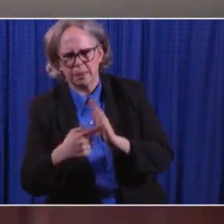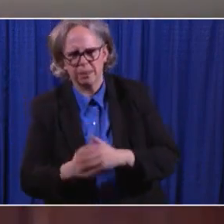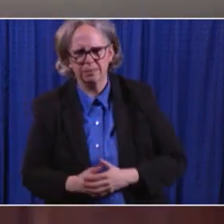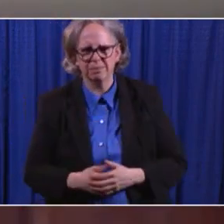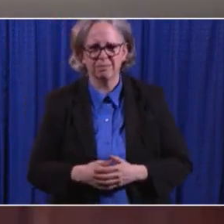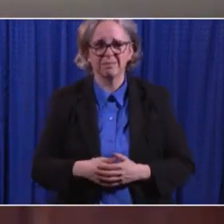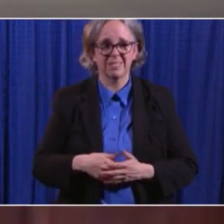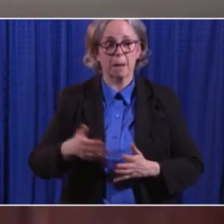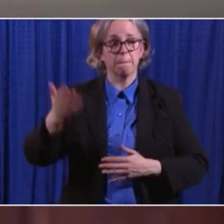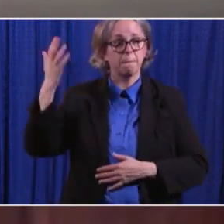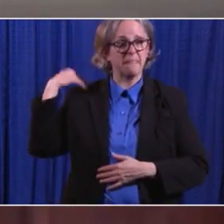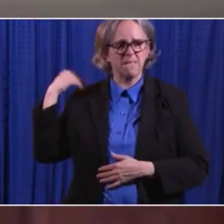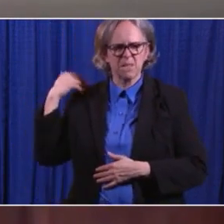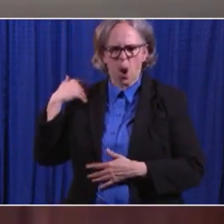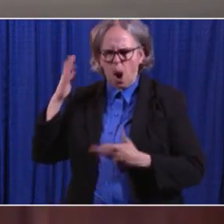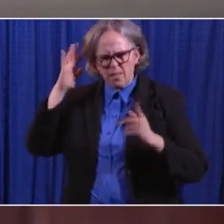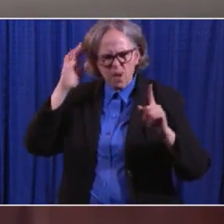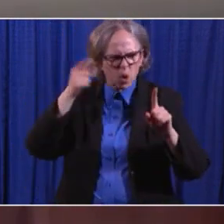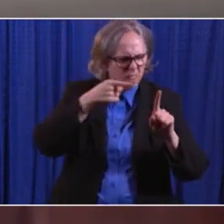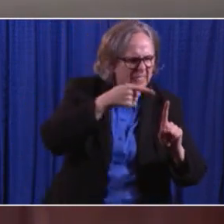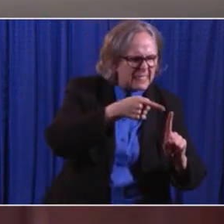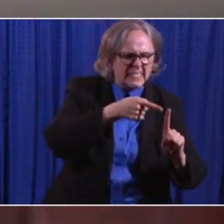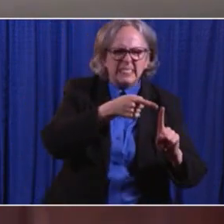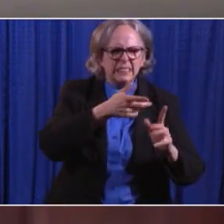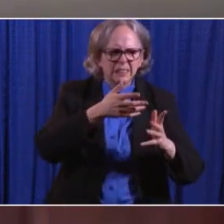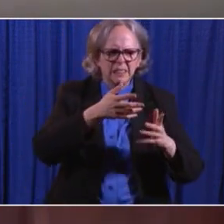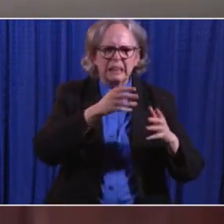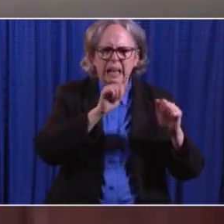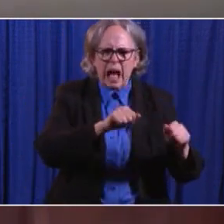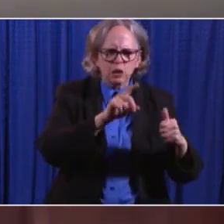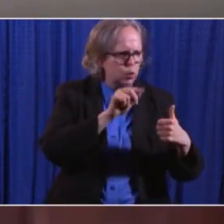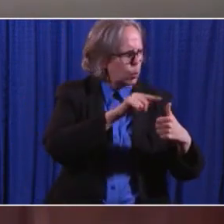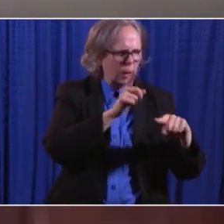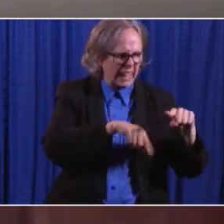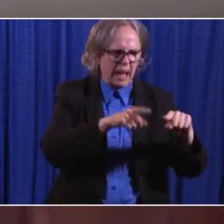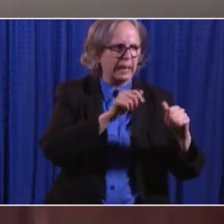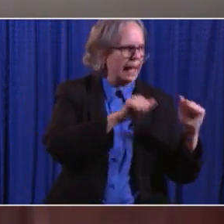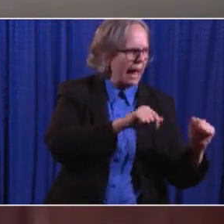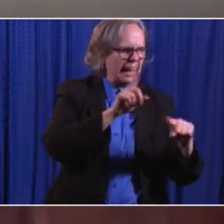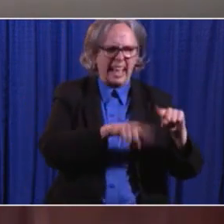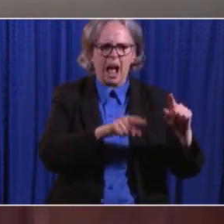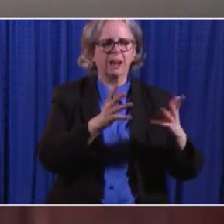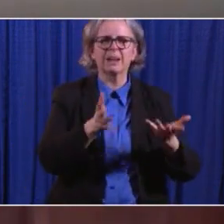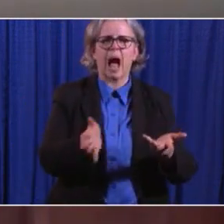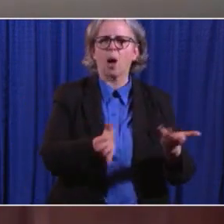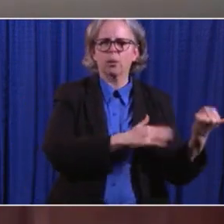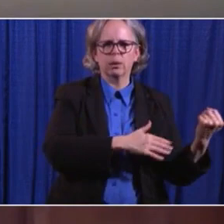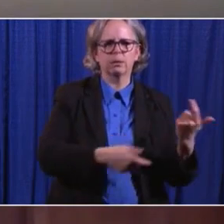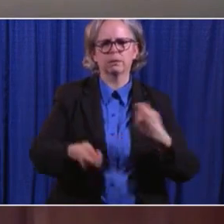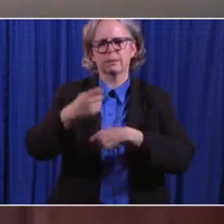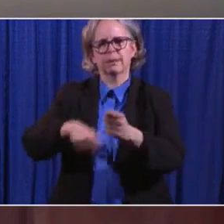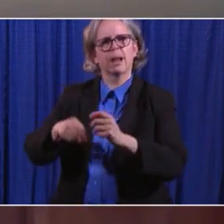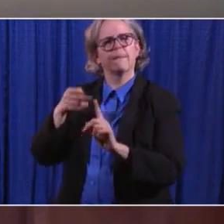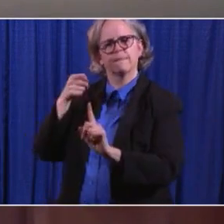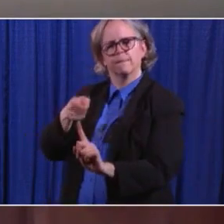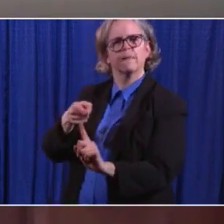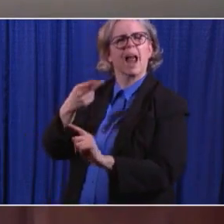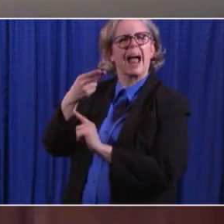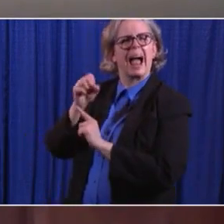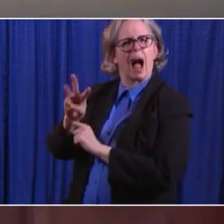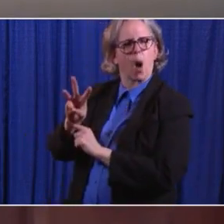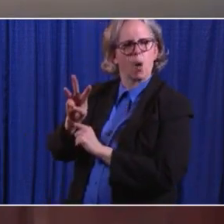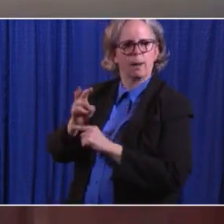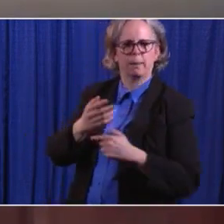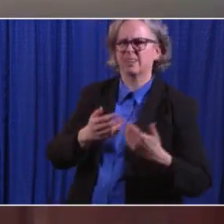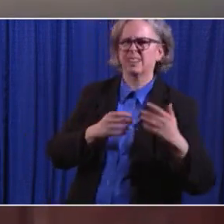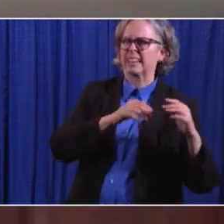doing, how we can focus on those simple things. A couple things that might be different that you'll see, we previously had a limit with